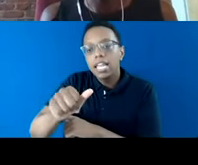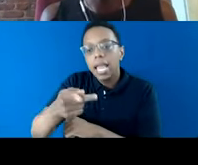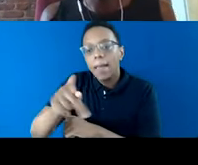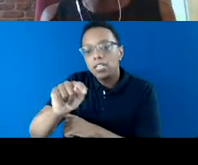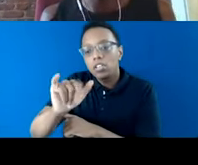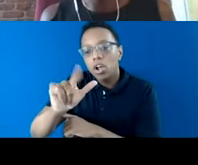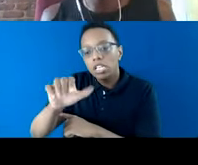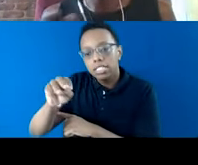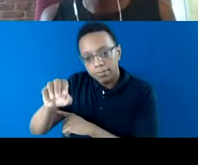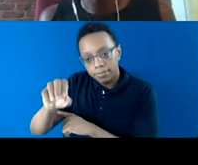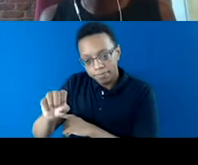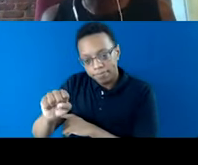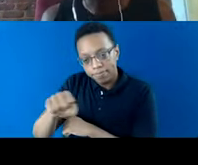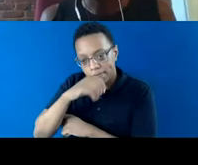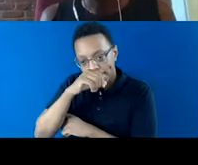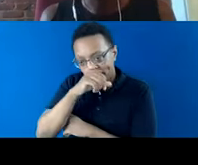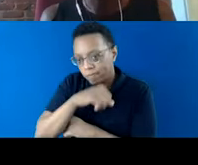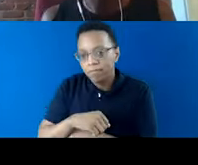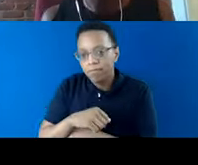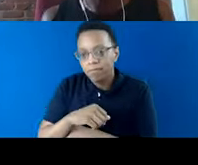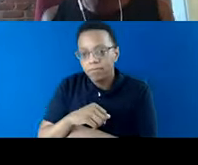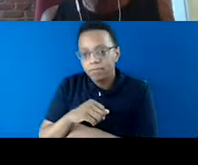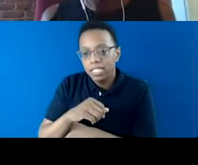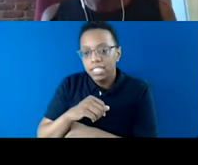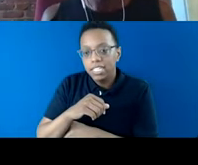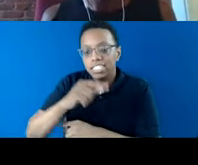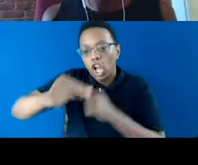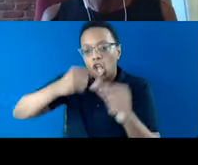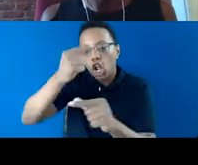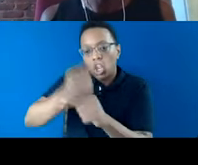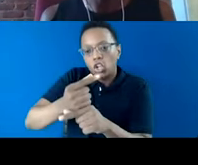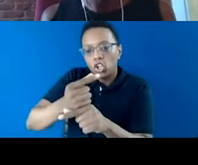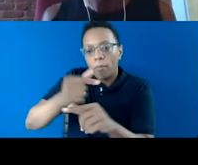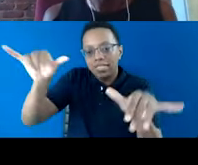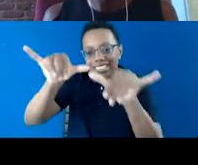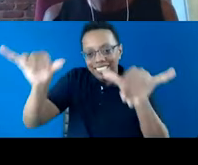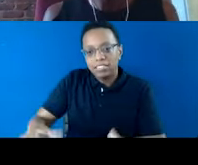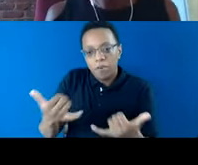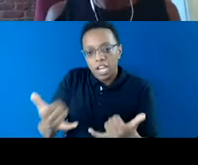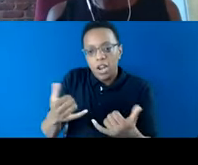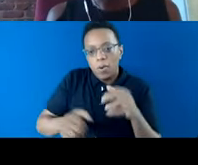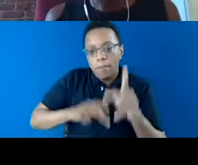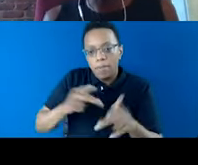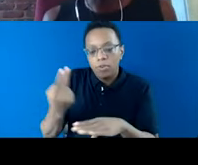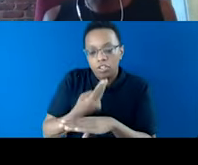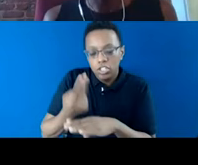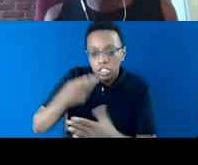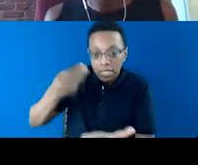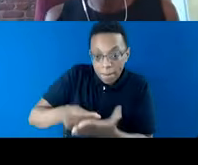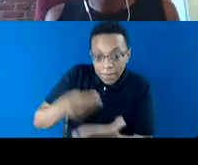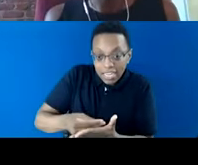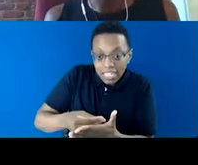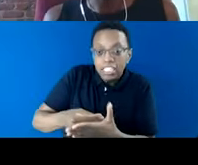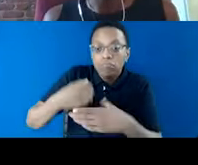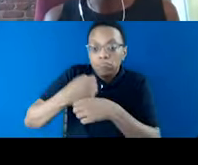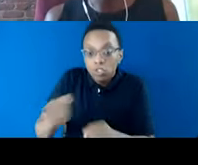Capitalism is a sort of global system right now where people use money to produce more money